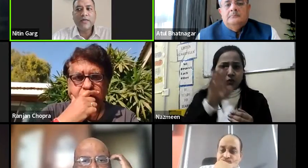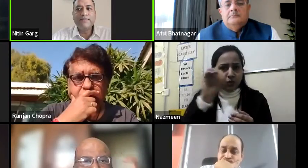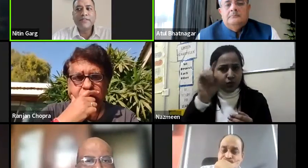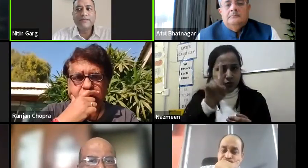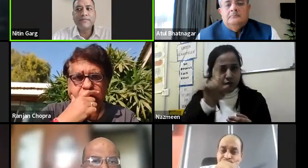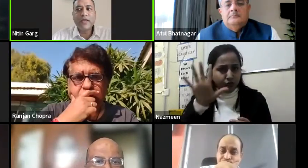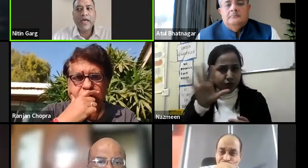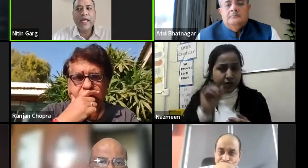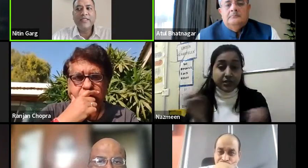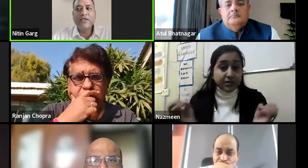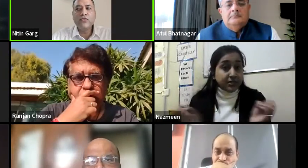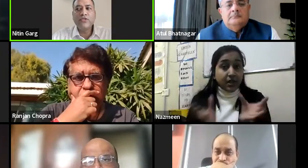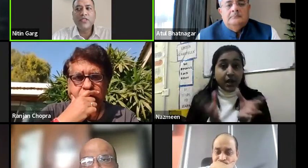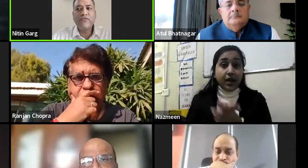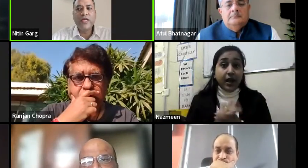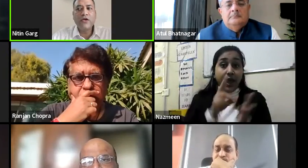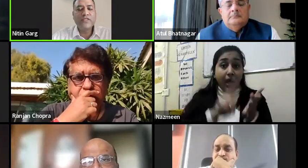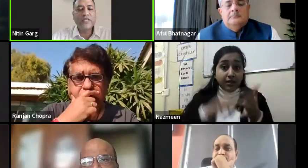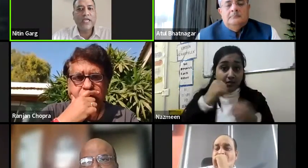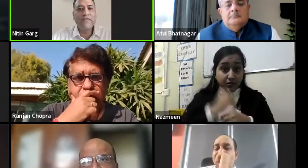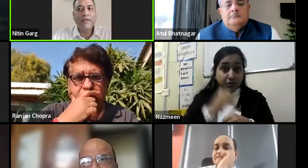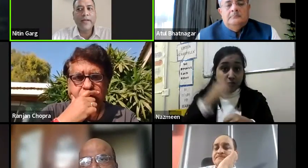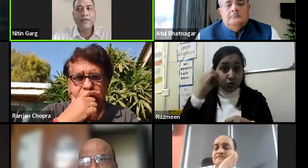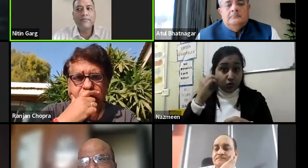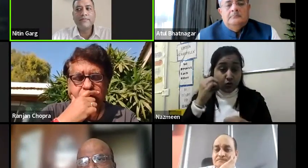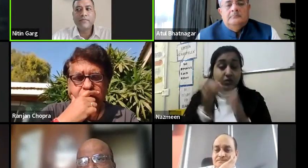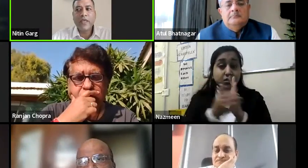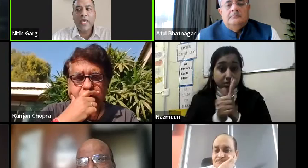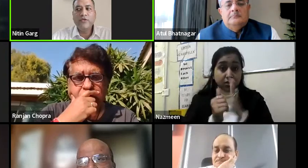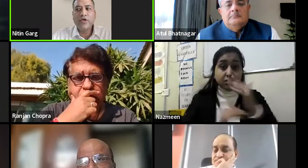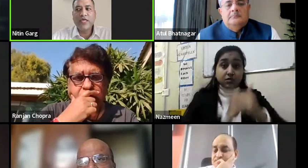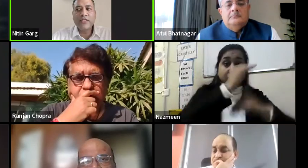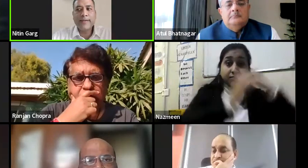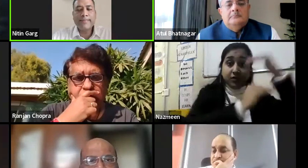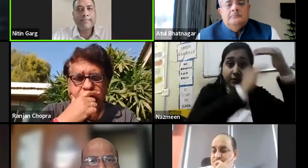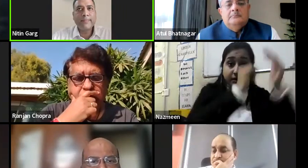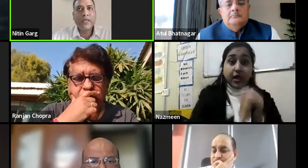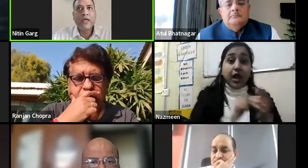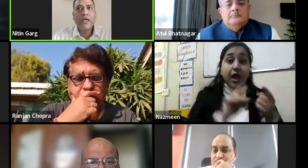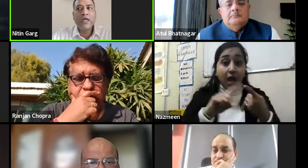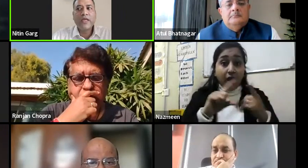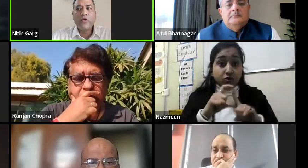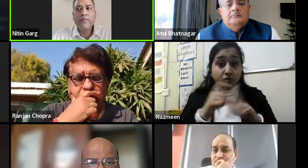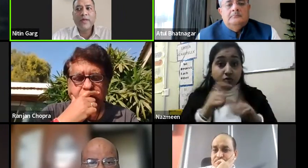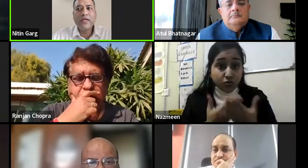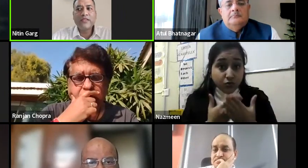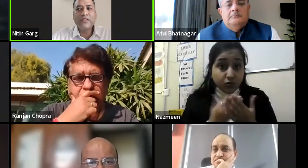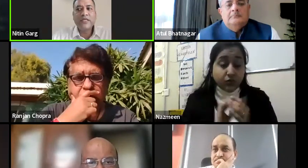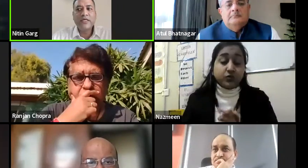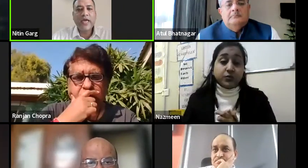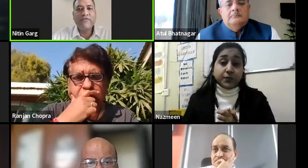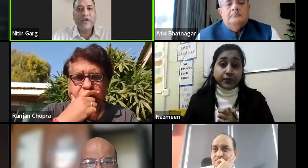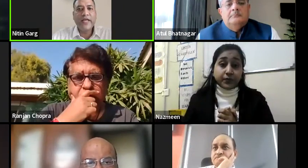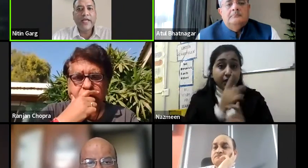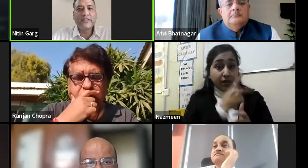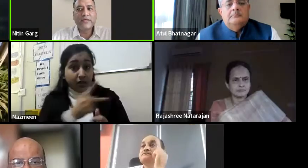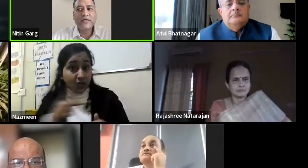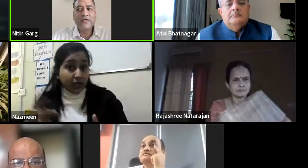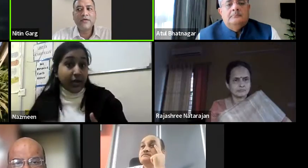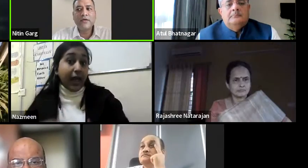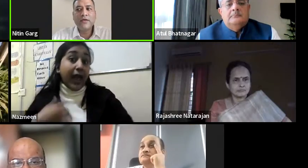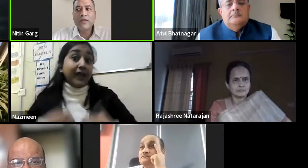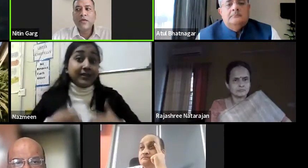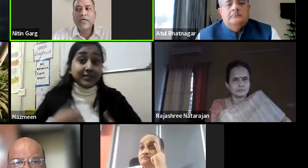emerging startups and NGOs in the field of skill development, education, renewable energy, and